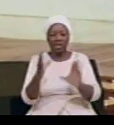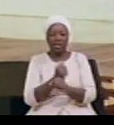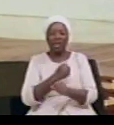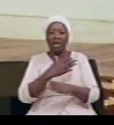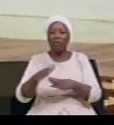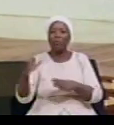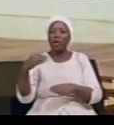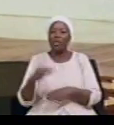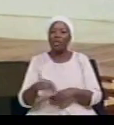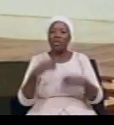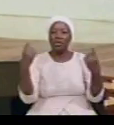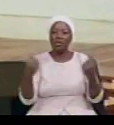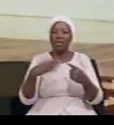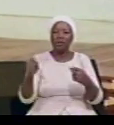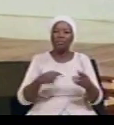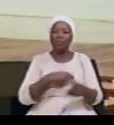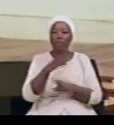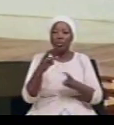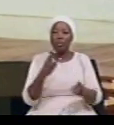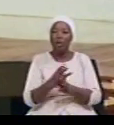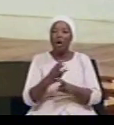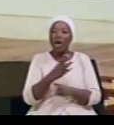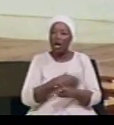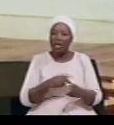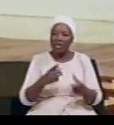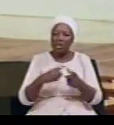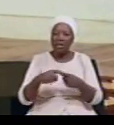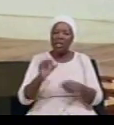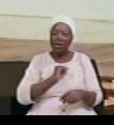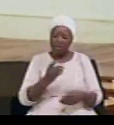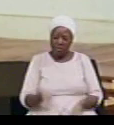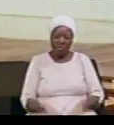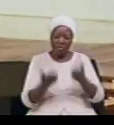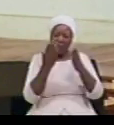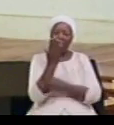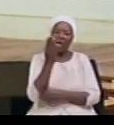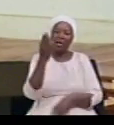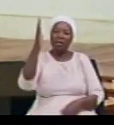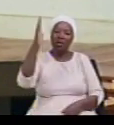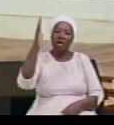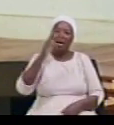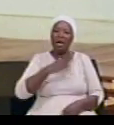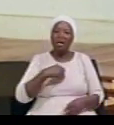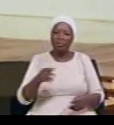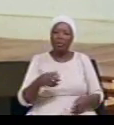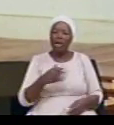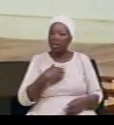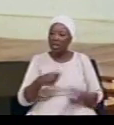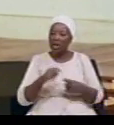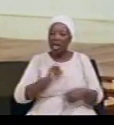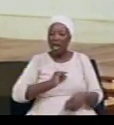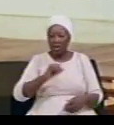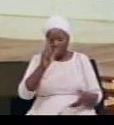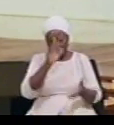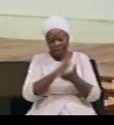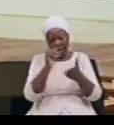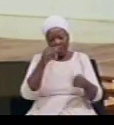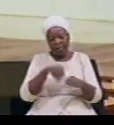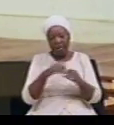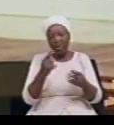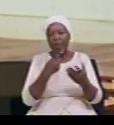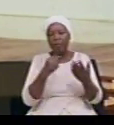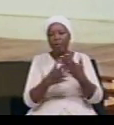sin of the world. And I raised up my hand and I believed in the blood of the Lamb. I